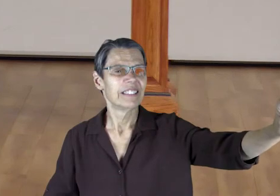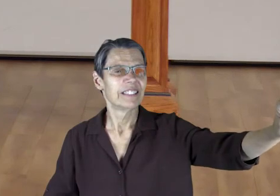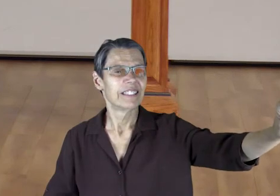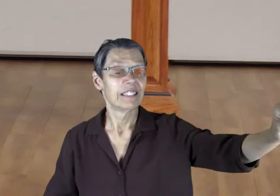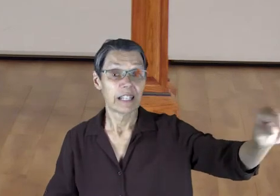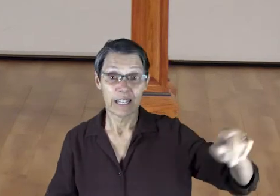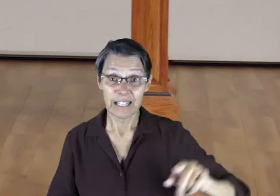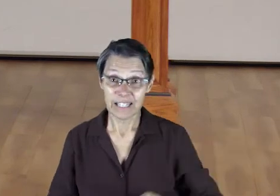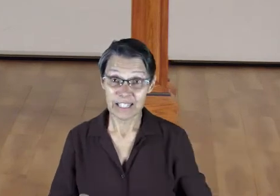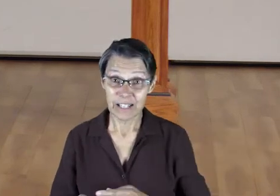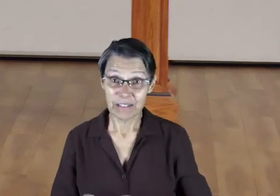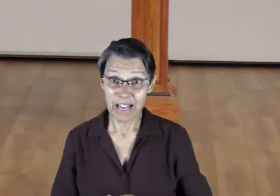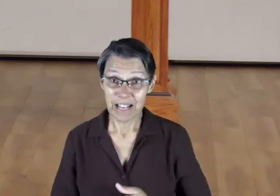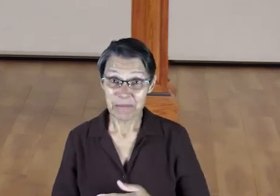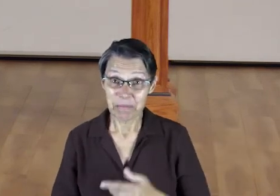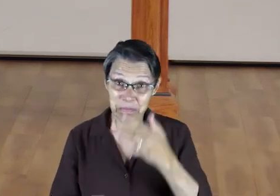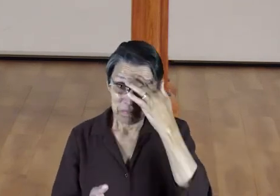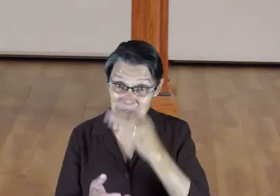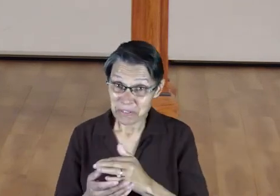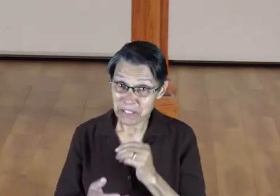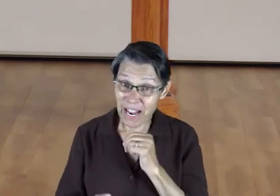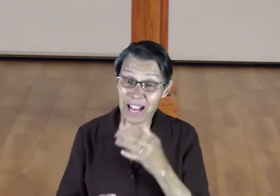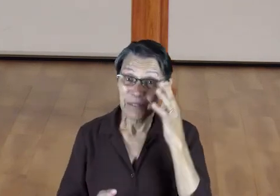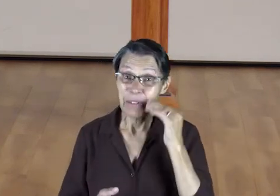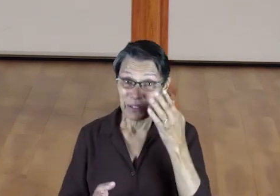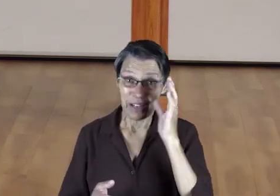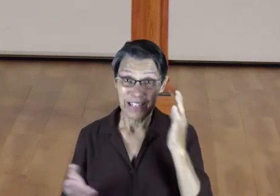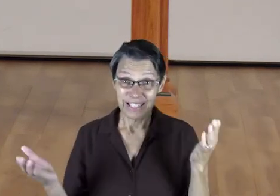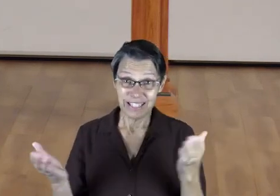Sometimes, believe it or not, I experience God right here